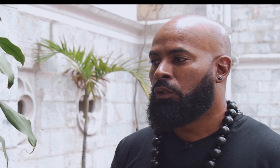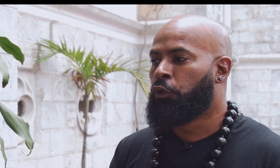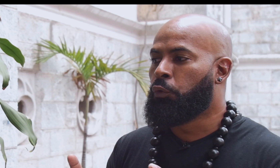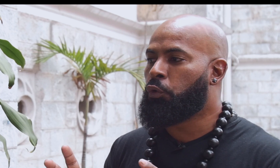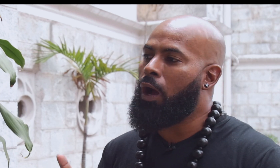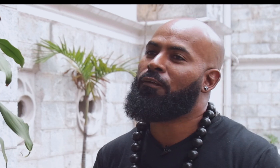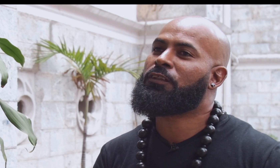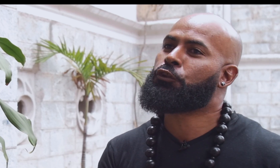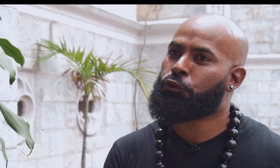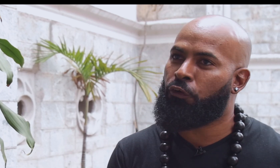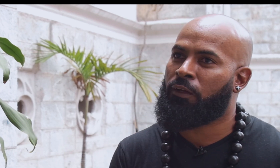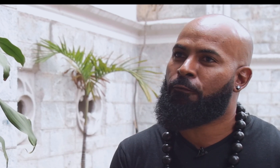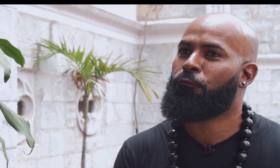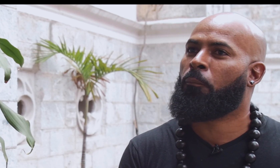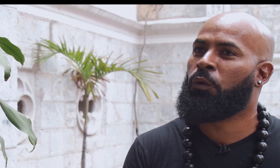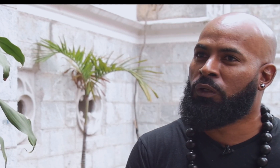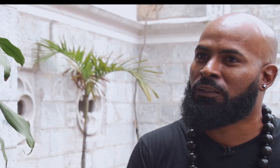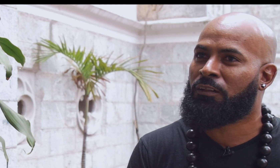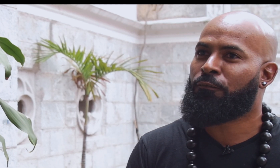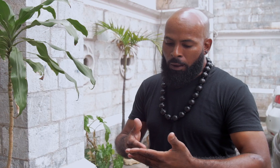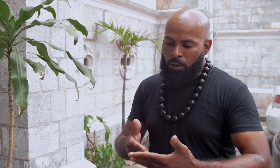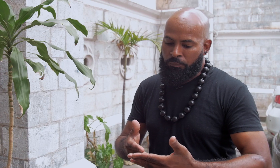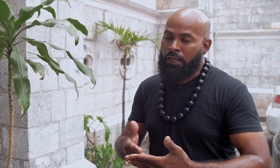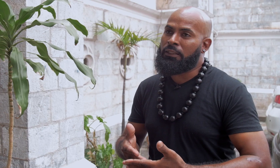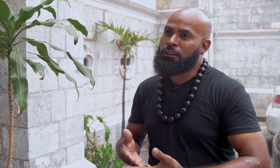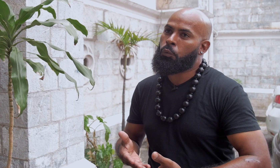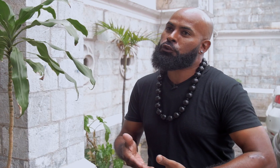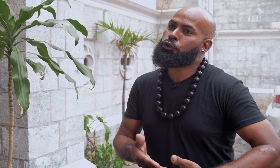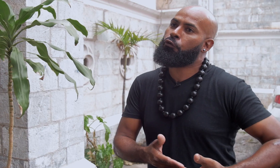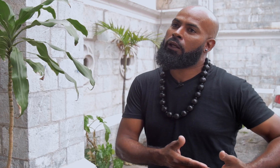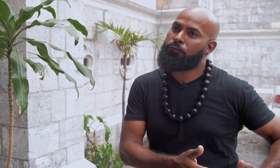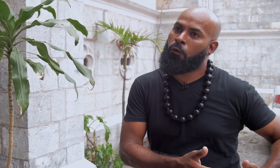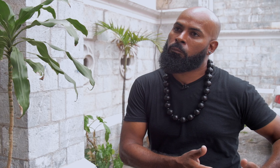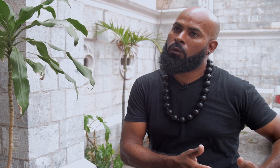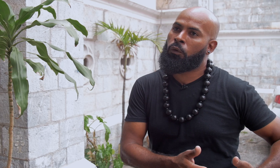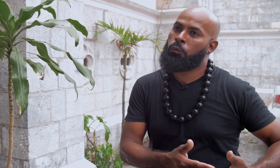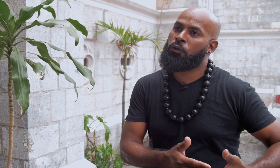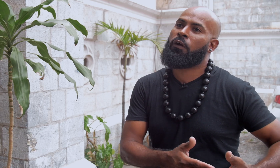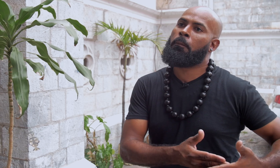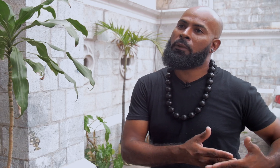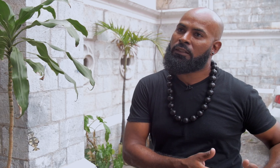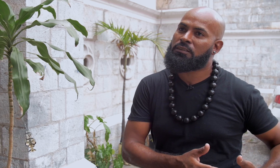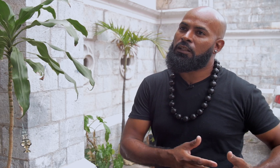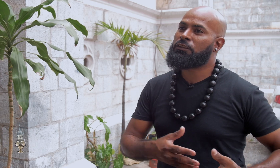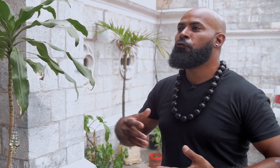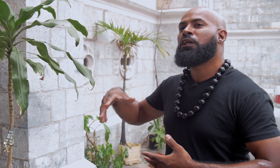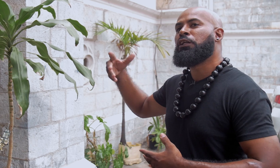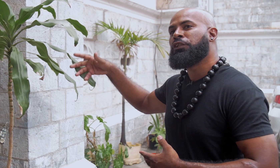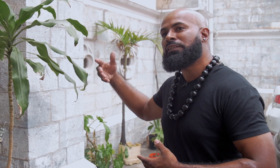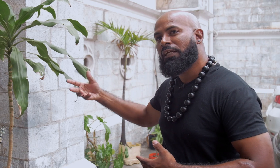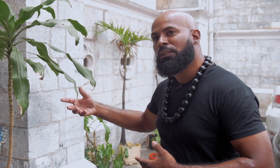gossip. Their audience is gullible enough to soak it all up. There are leaders who are straying from what the word really means